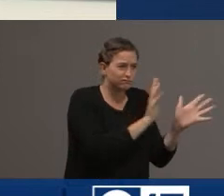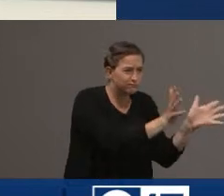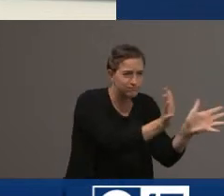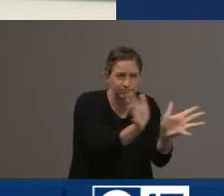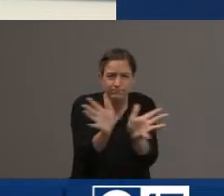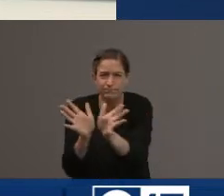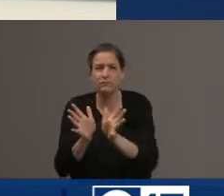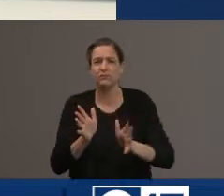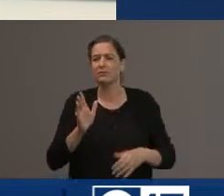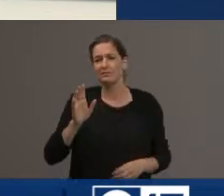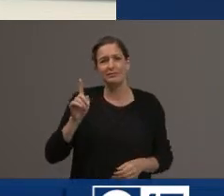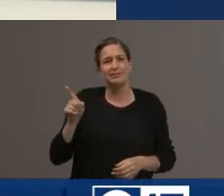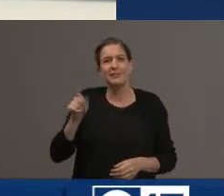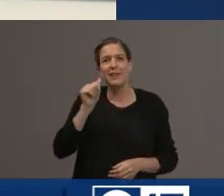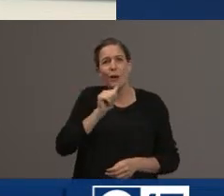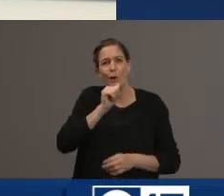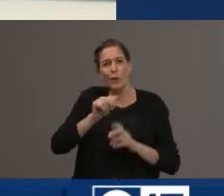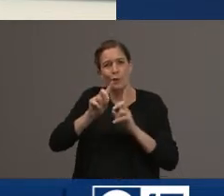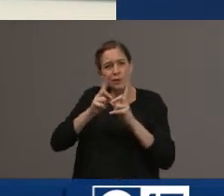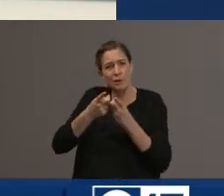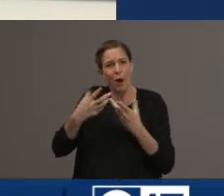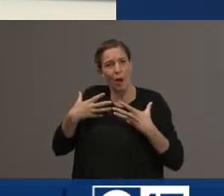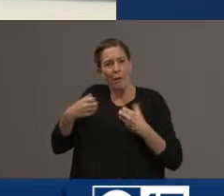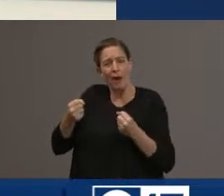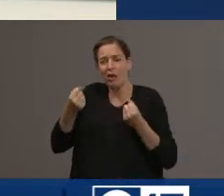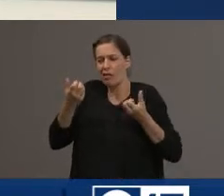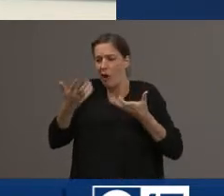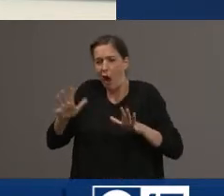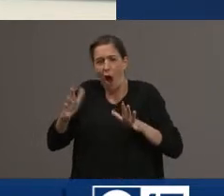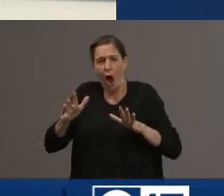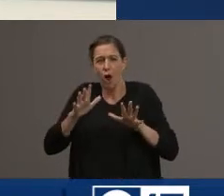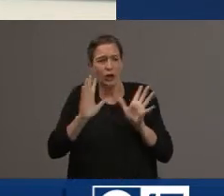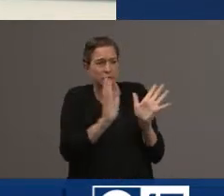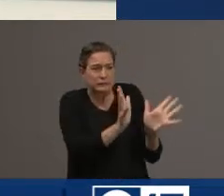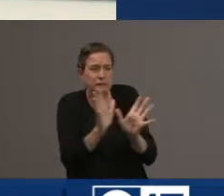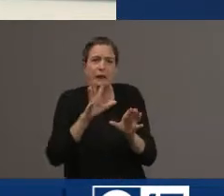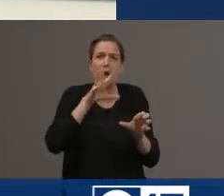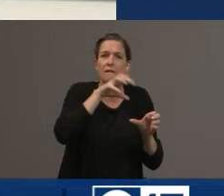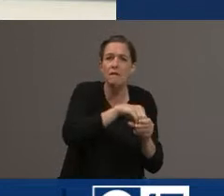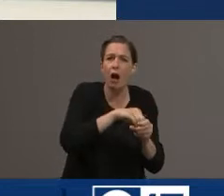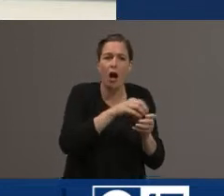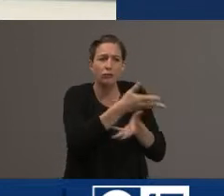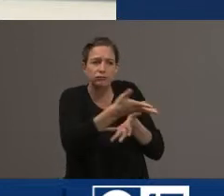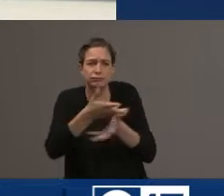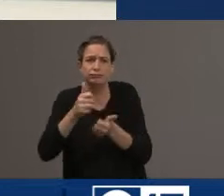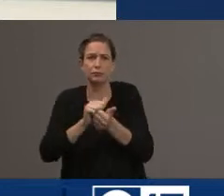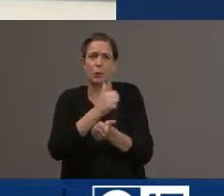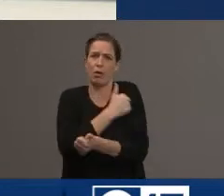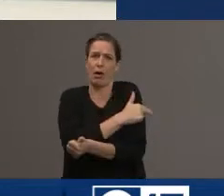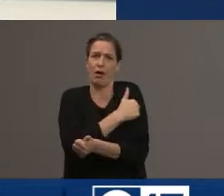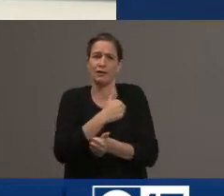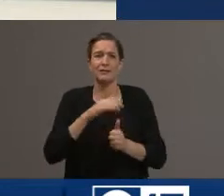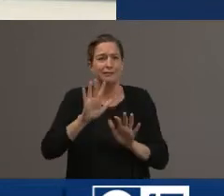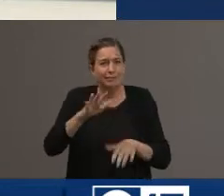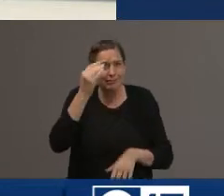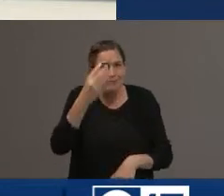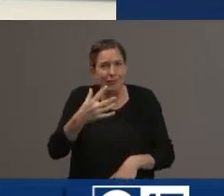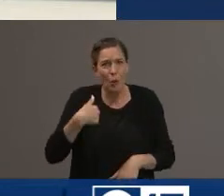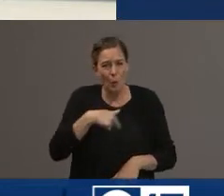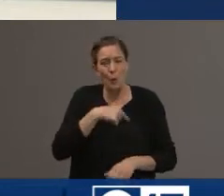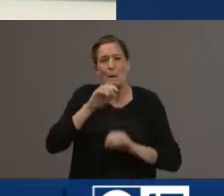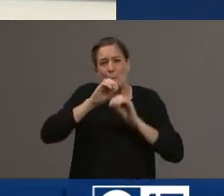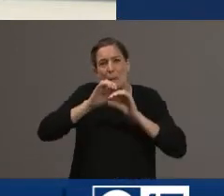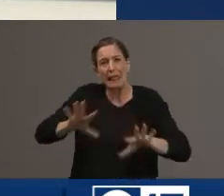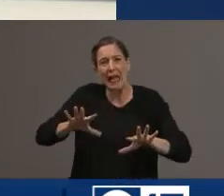been very close to, and we're blessed in Arizona with the finest hospitals anywhere in the